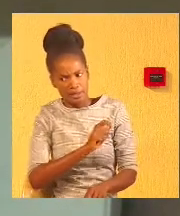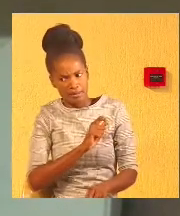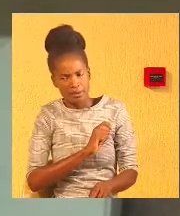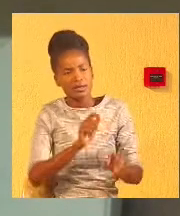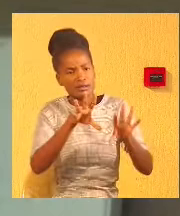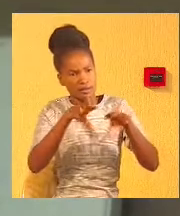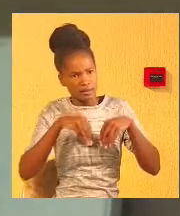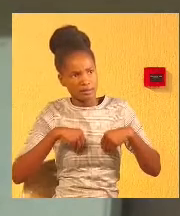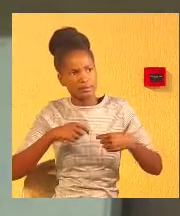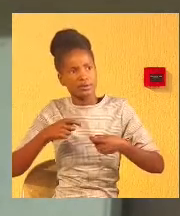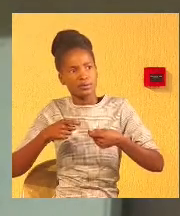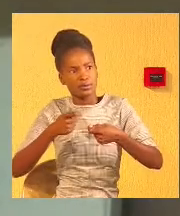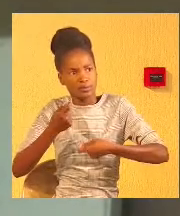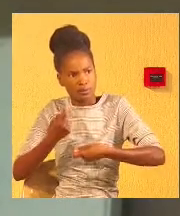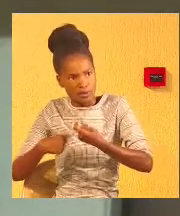think that is